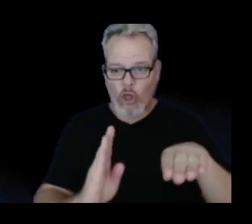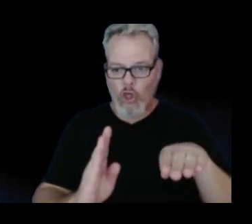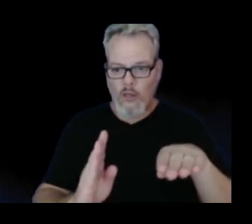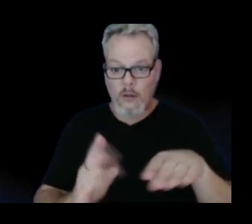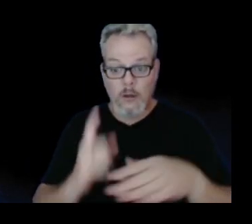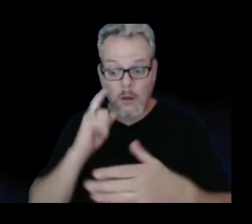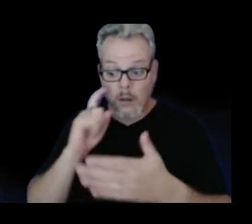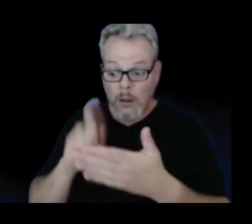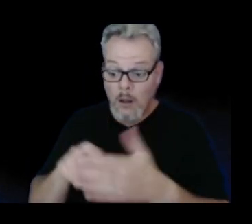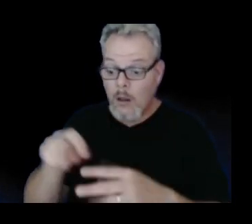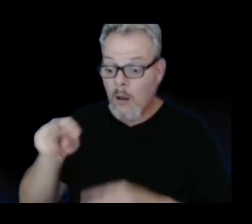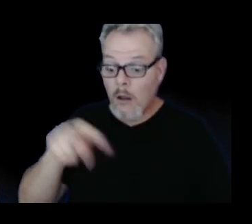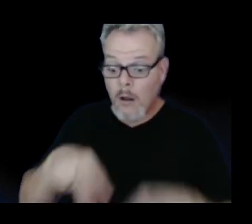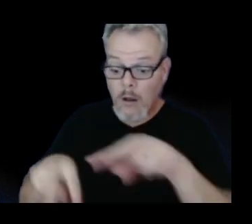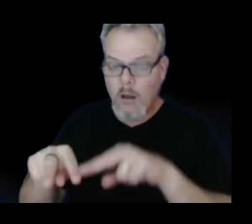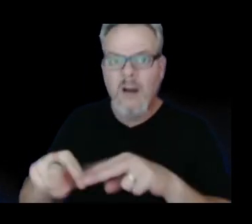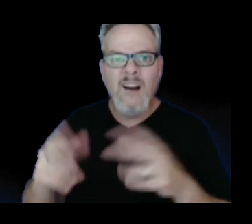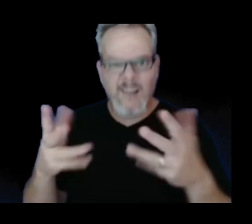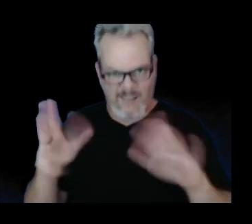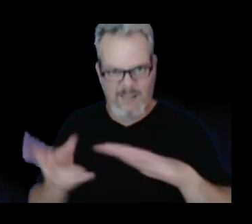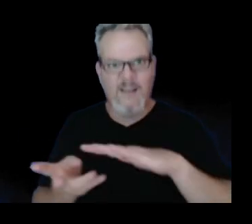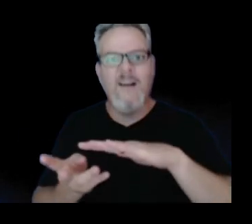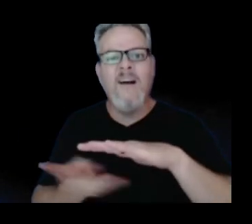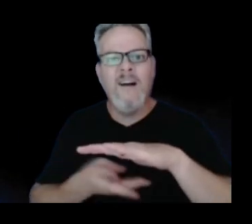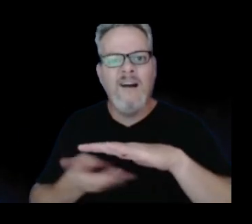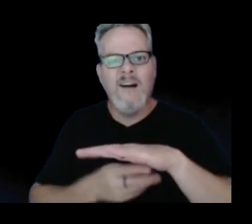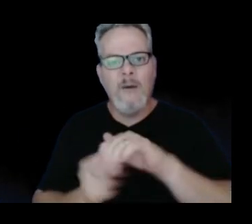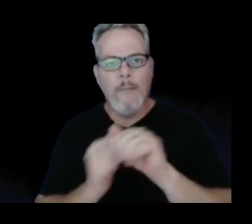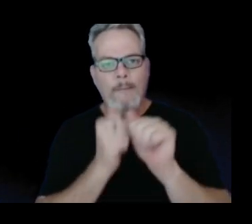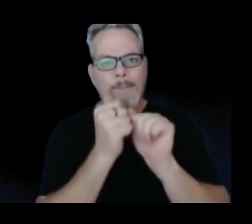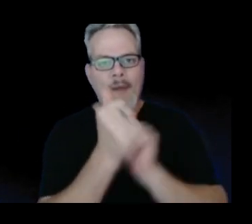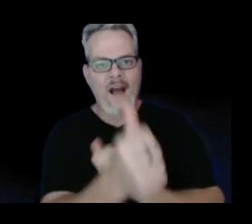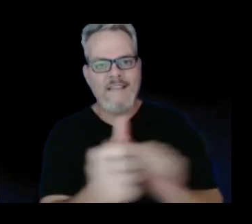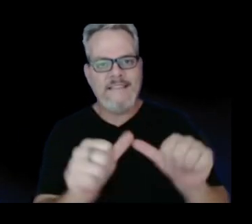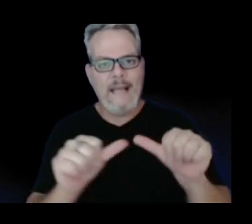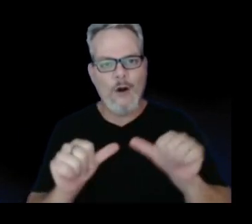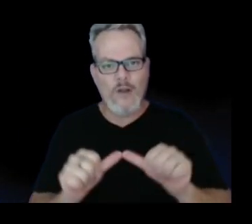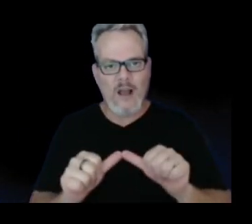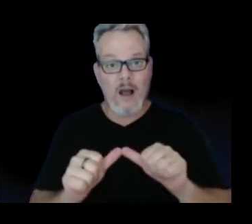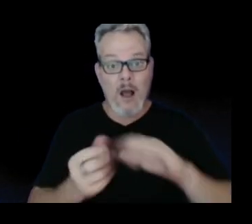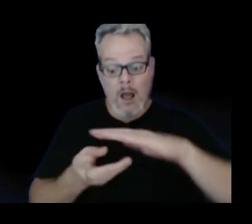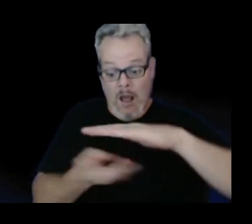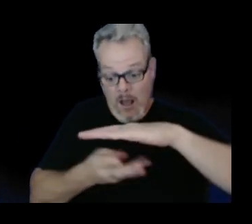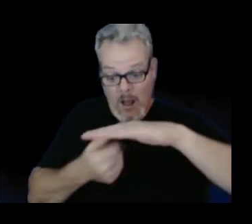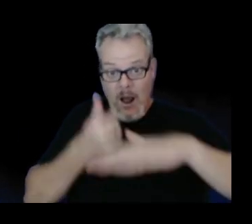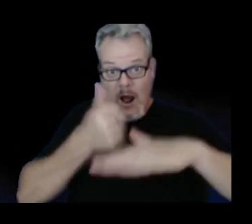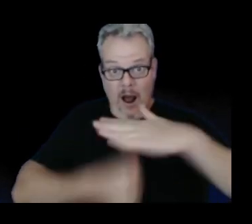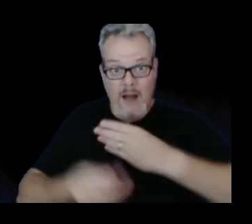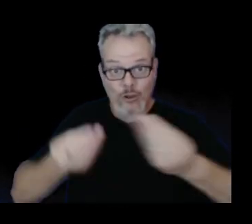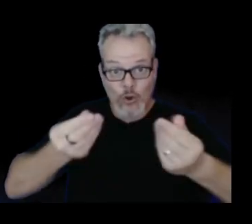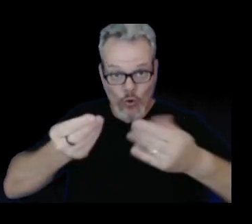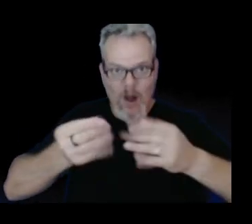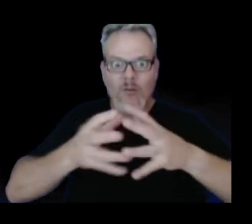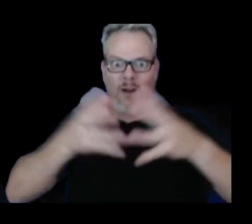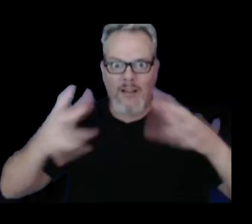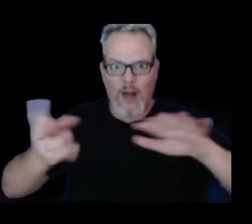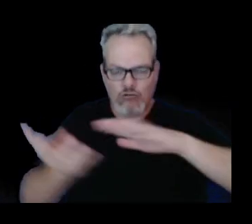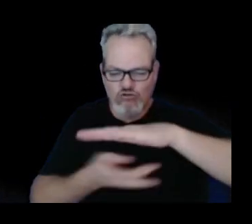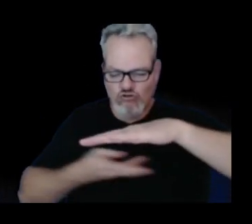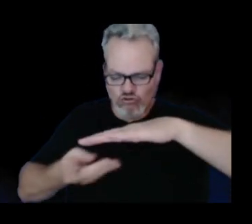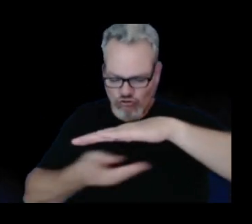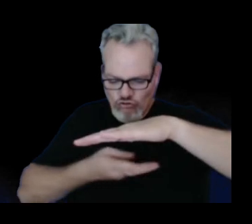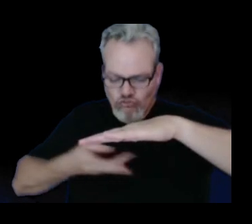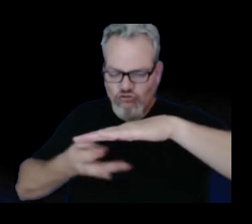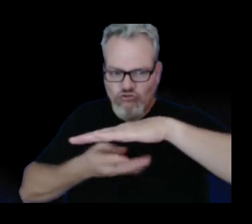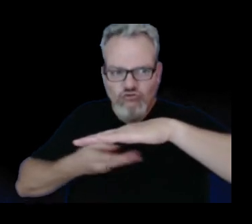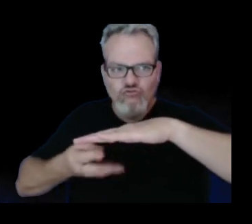its way past this eruption site, and much of the work was done underground as magma intruded downrift, and a little bit of